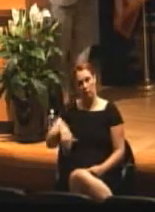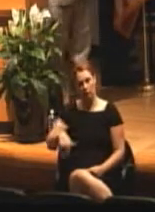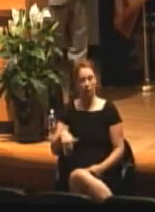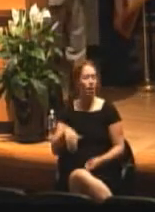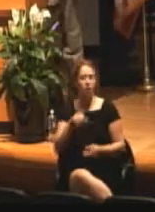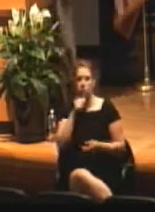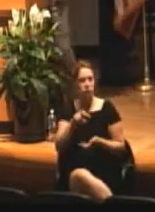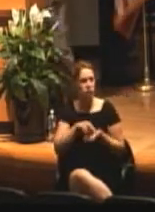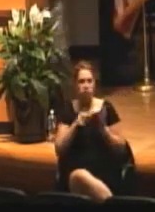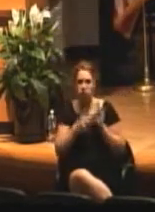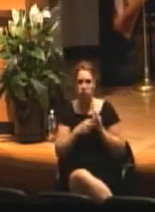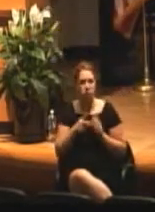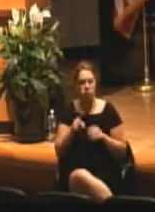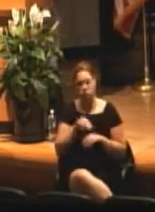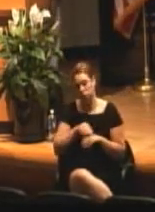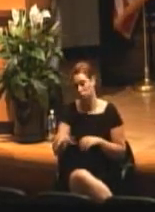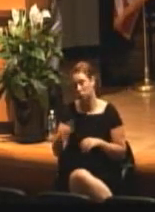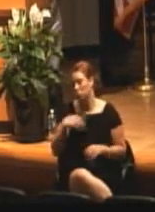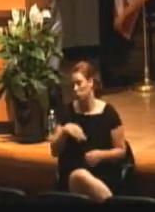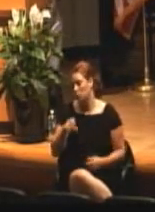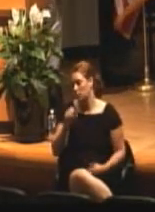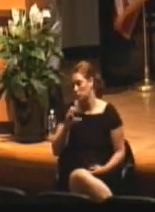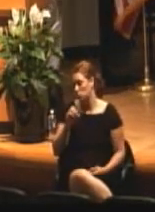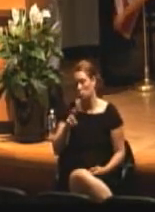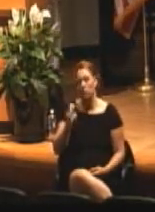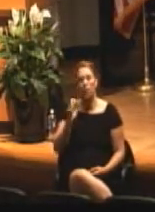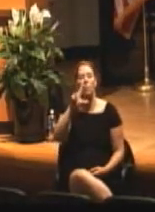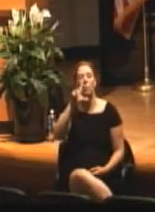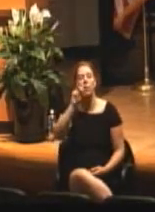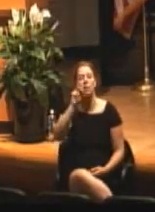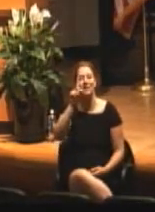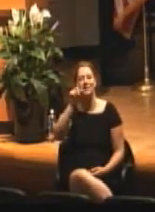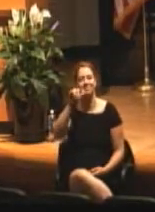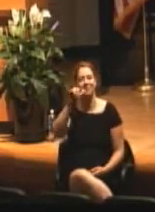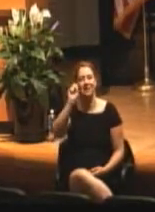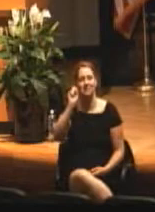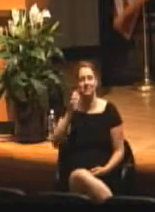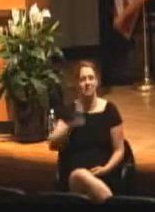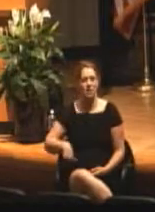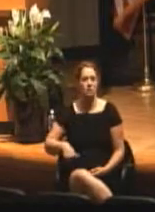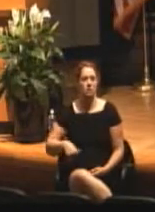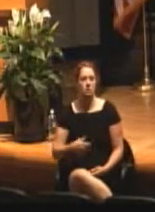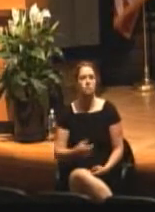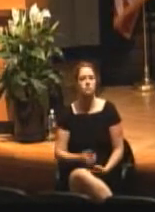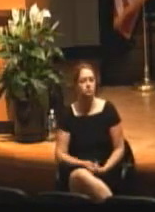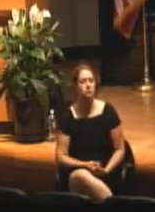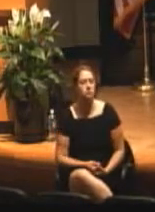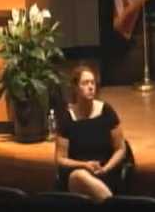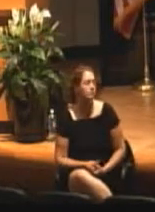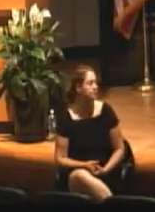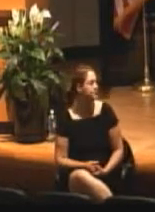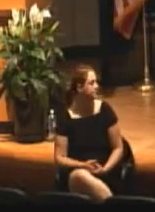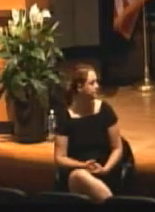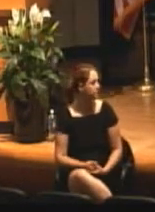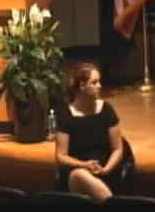credit bureaus go, as far as the scores that we require, it should be fine as far as that goes. It's not going to hurt you too much.